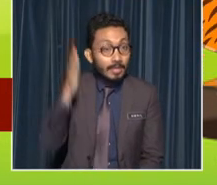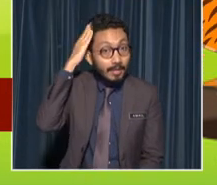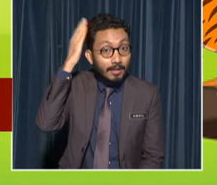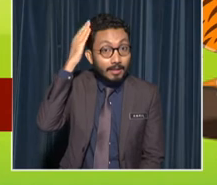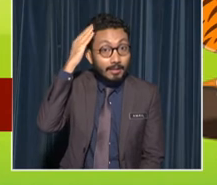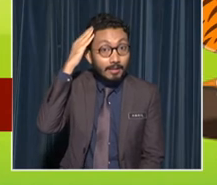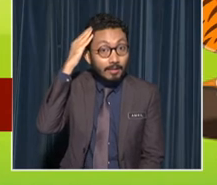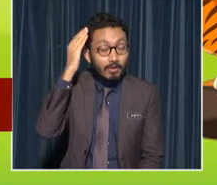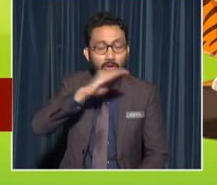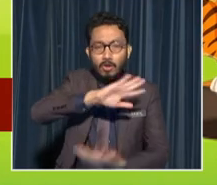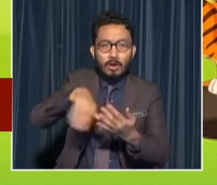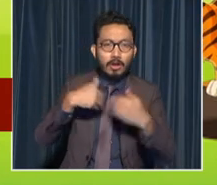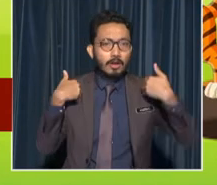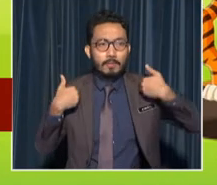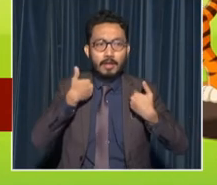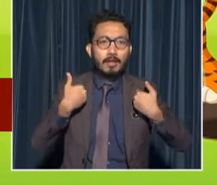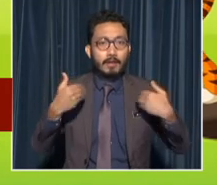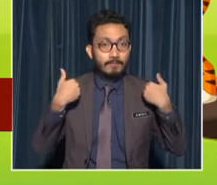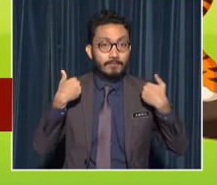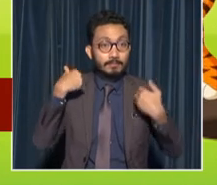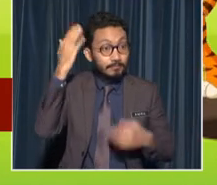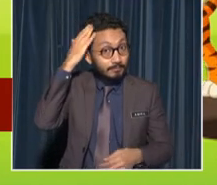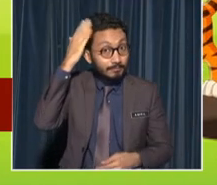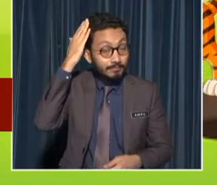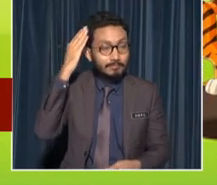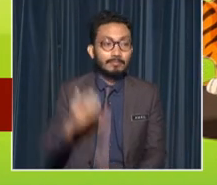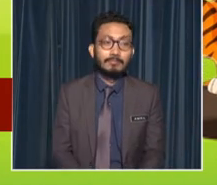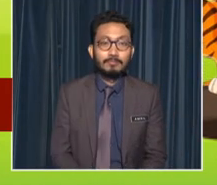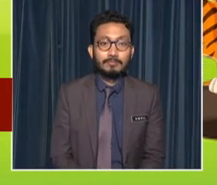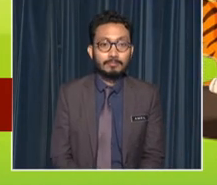Head. All animals have heads.